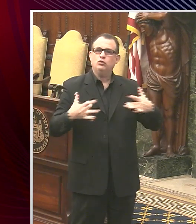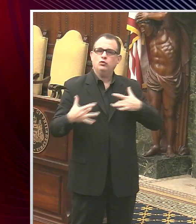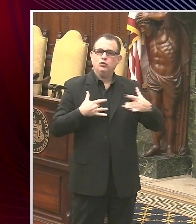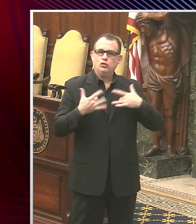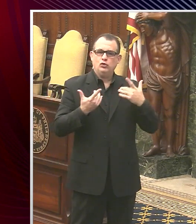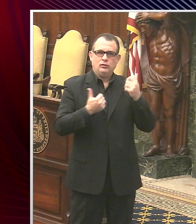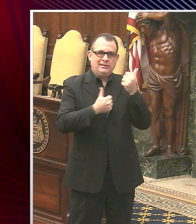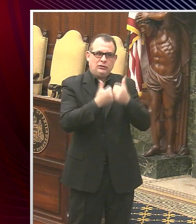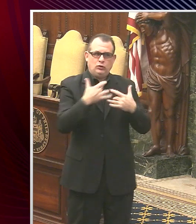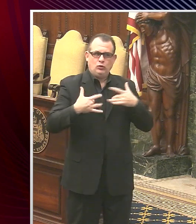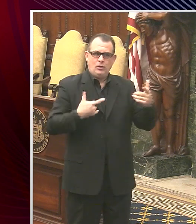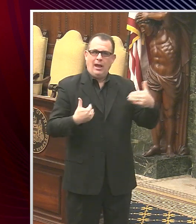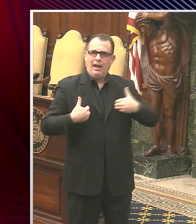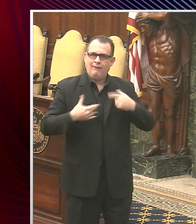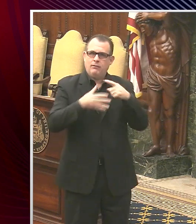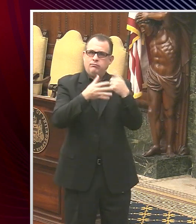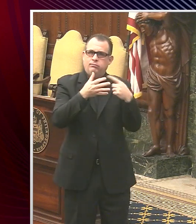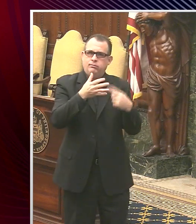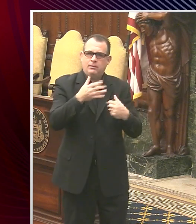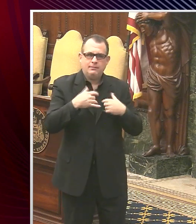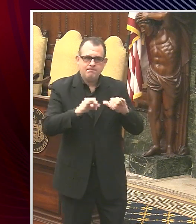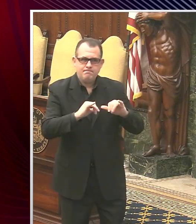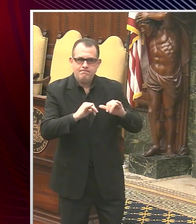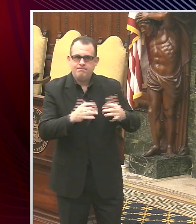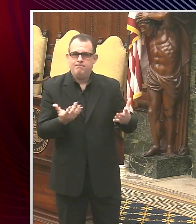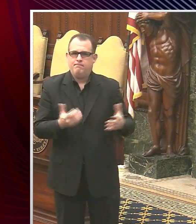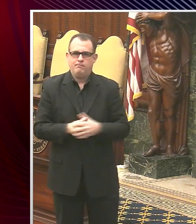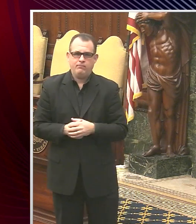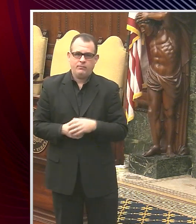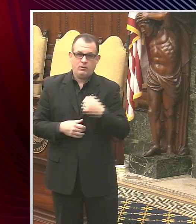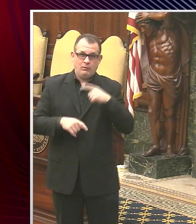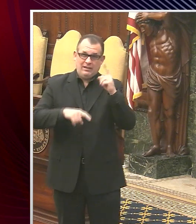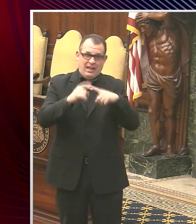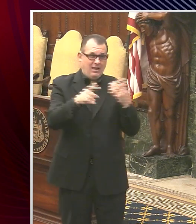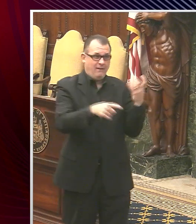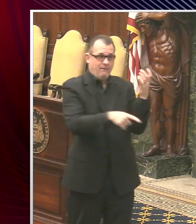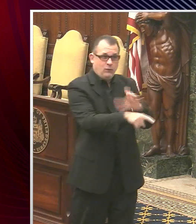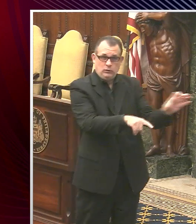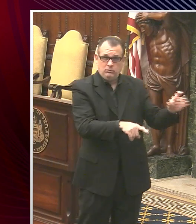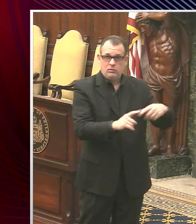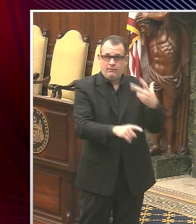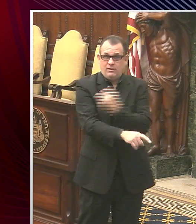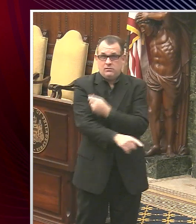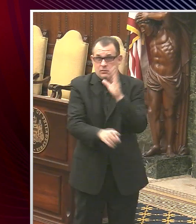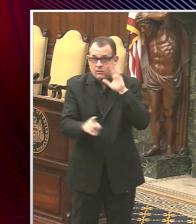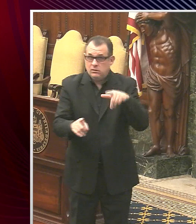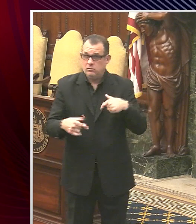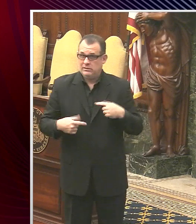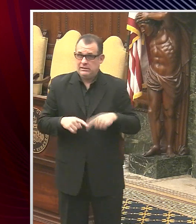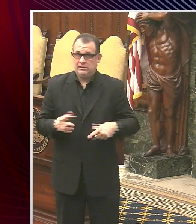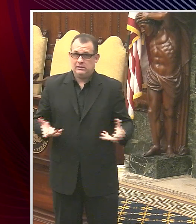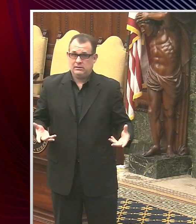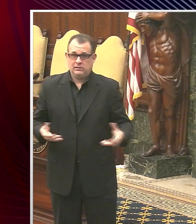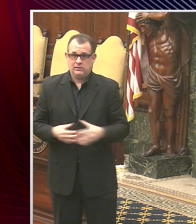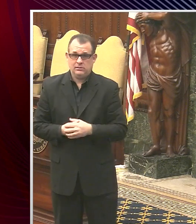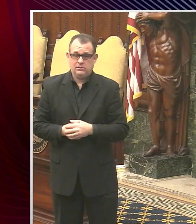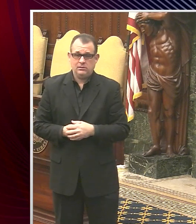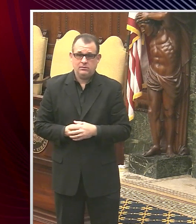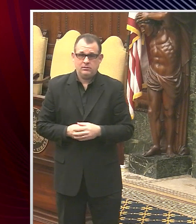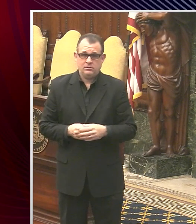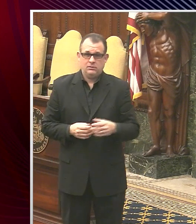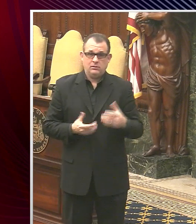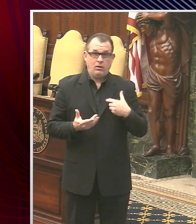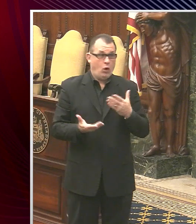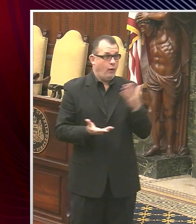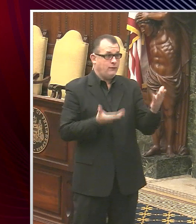it's not, no one's going to force them to take the vaccine, and I don't think you would support that either. And so all we can do is offer to